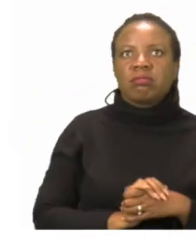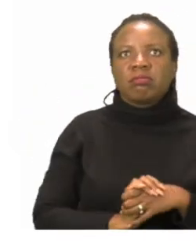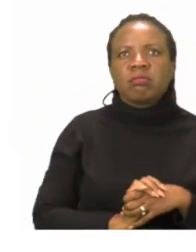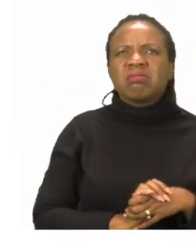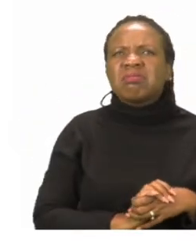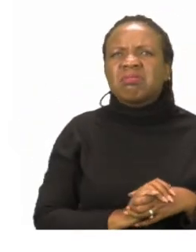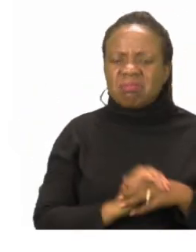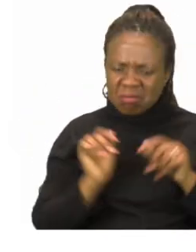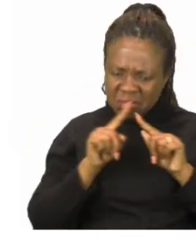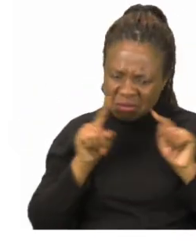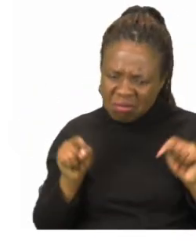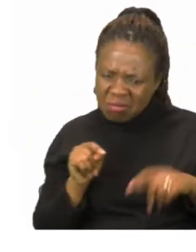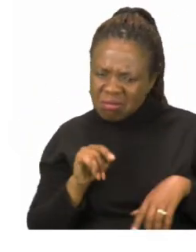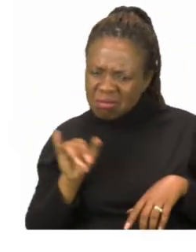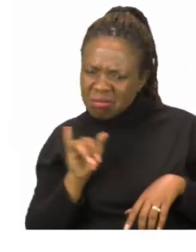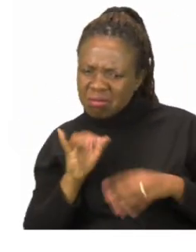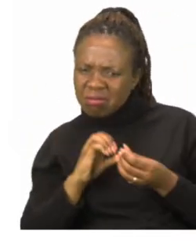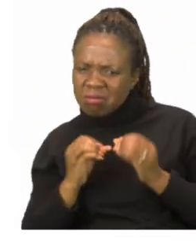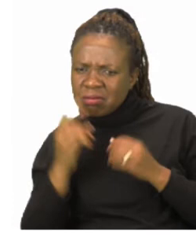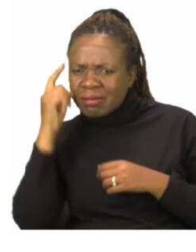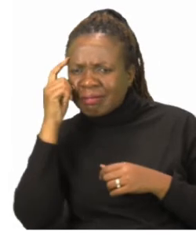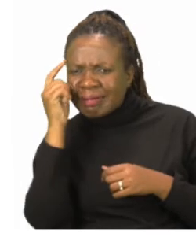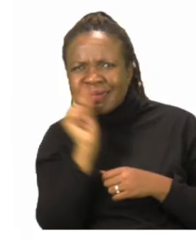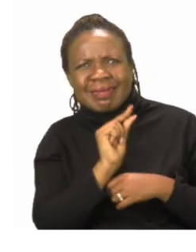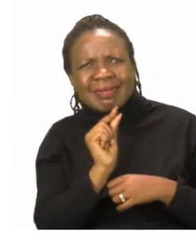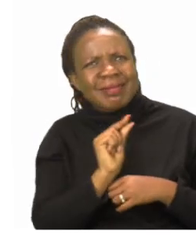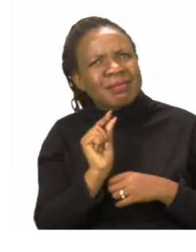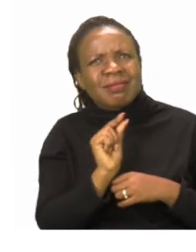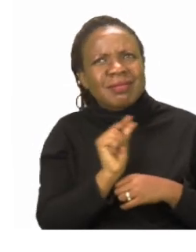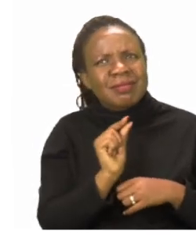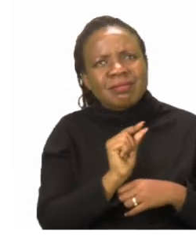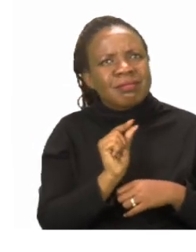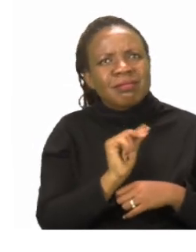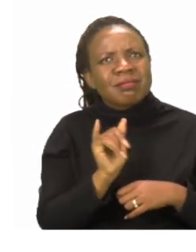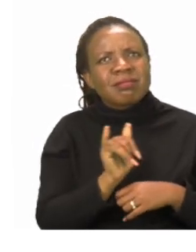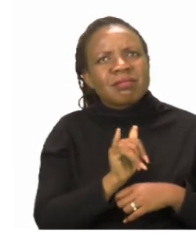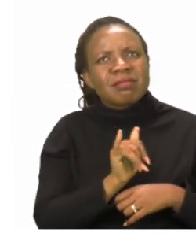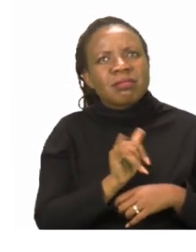which number do you think is the smallest number?